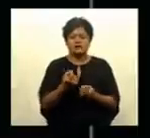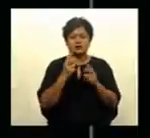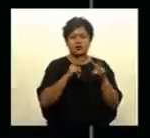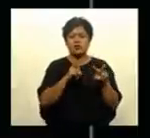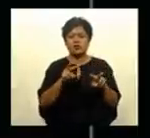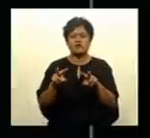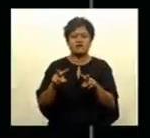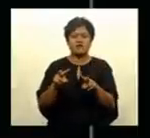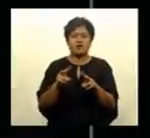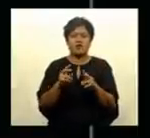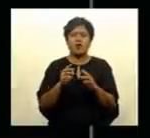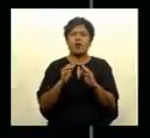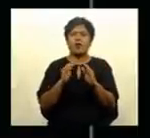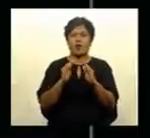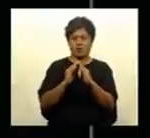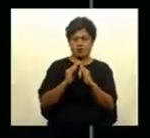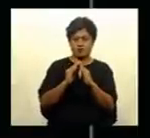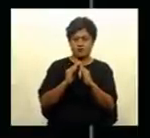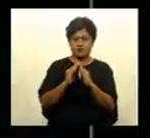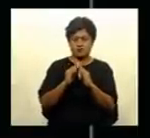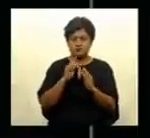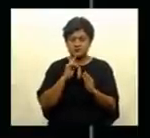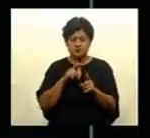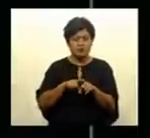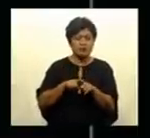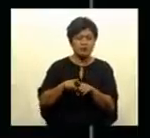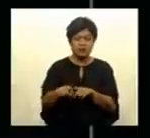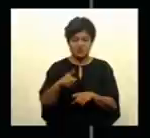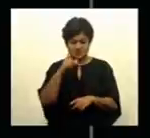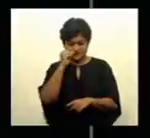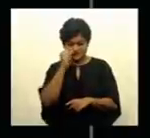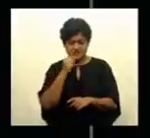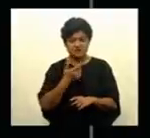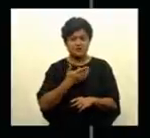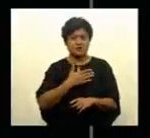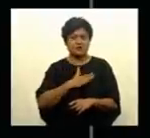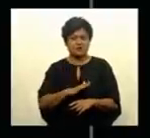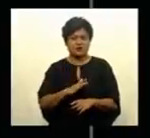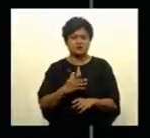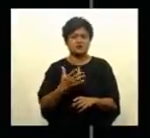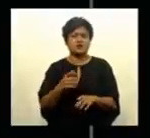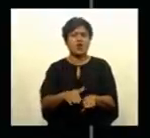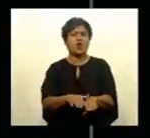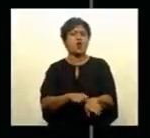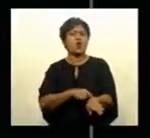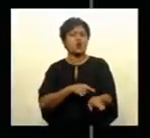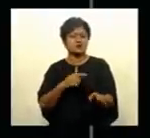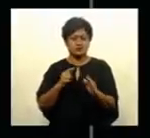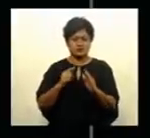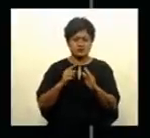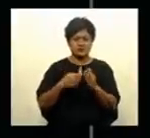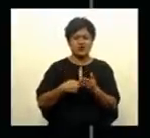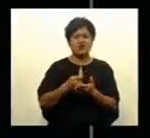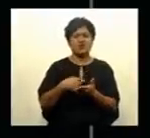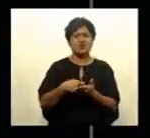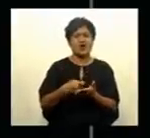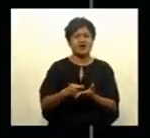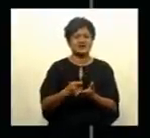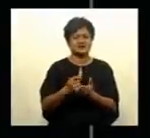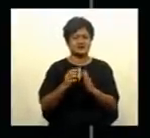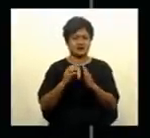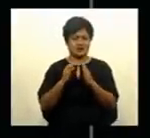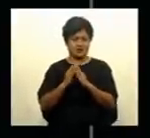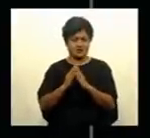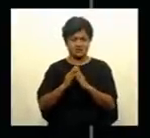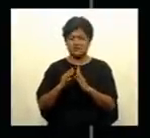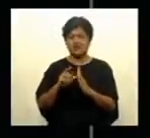Real Estate Director says most of these Fijians are now looking for long-term rental properties due to the current situation, as they find it